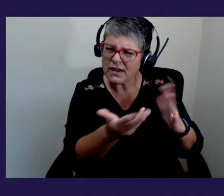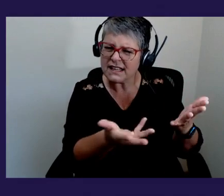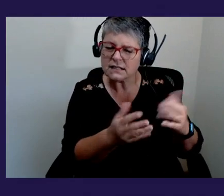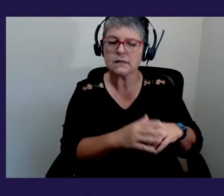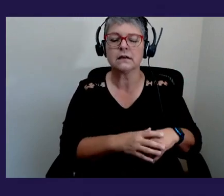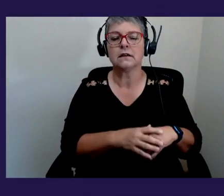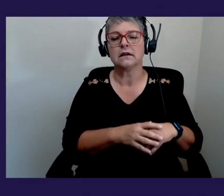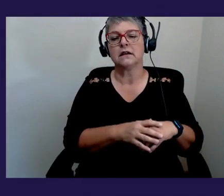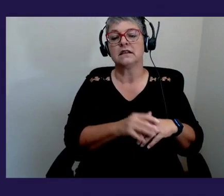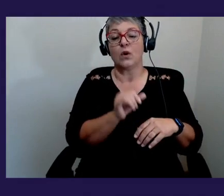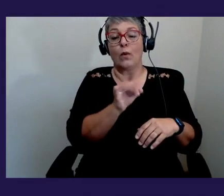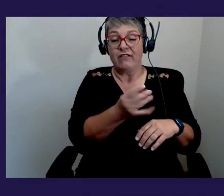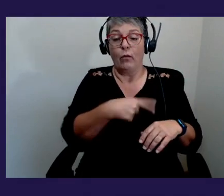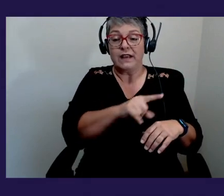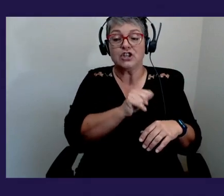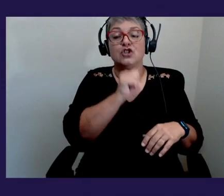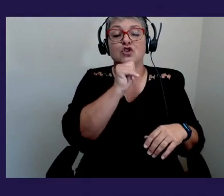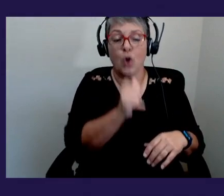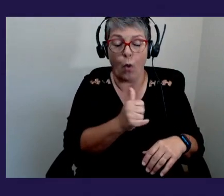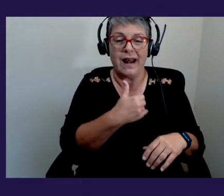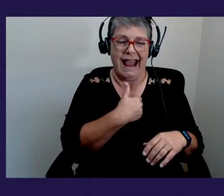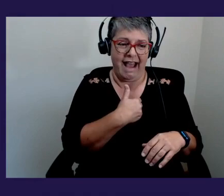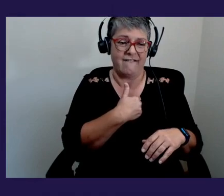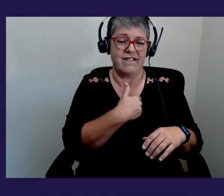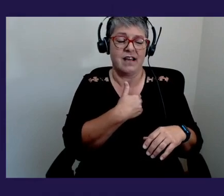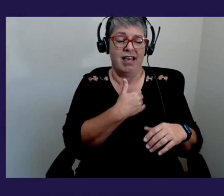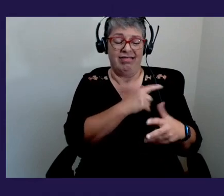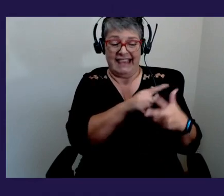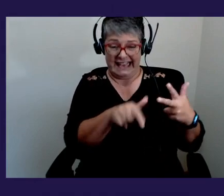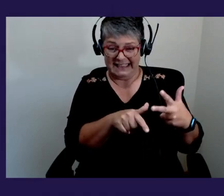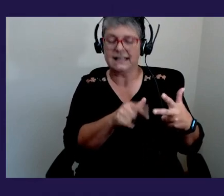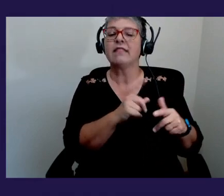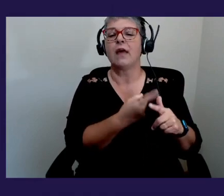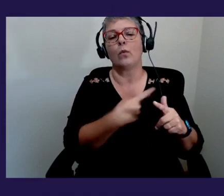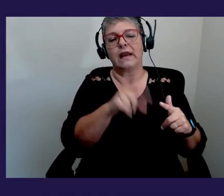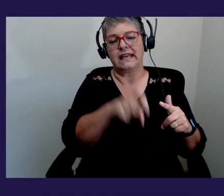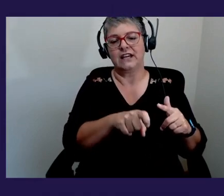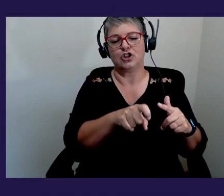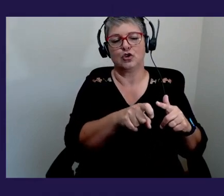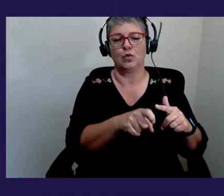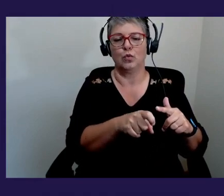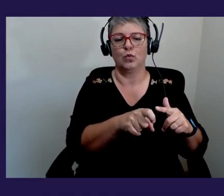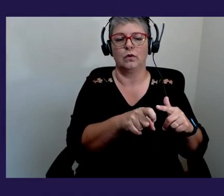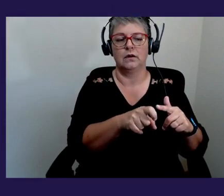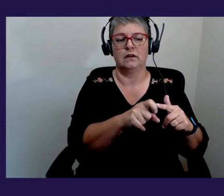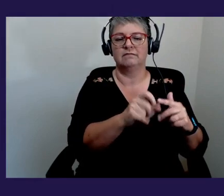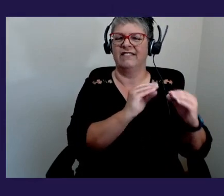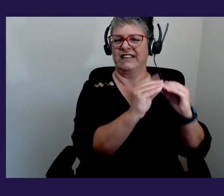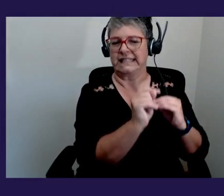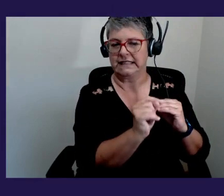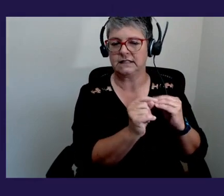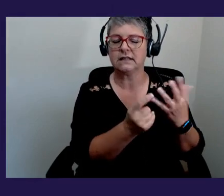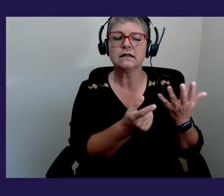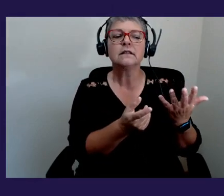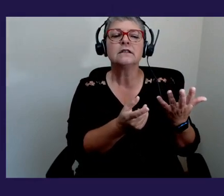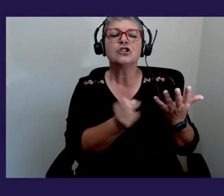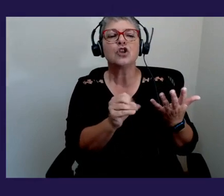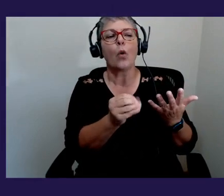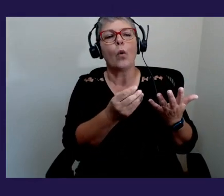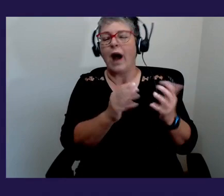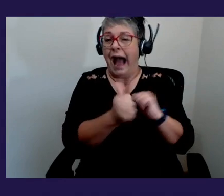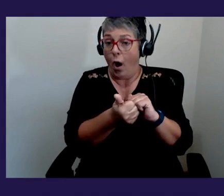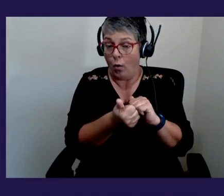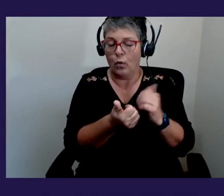to build, or at best revitalize, the community networks that enable us to have bi-direction discussions